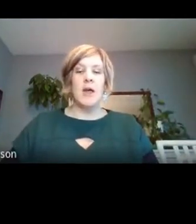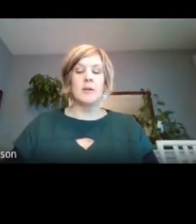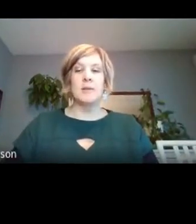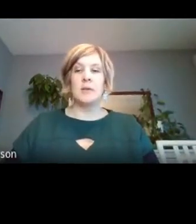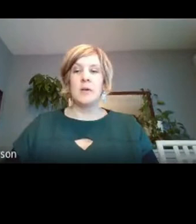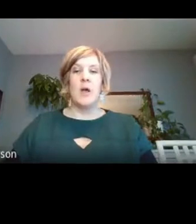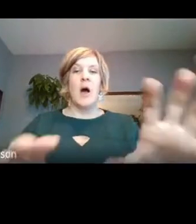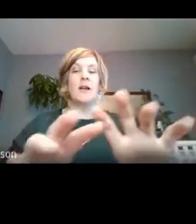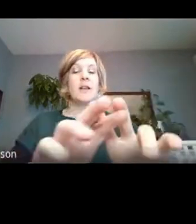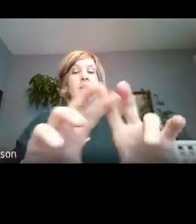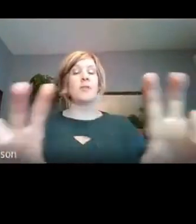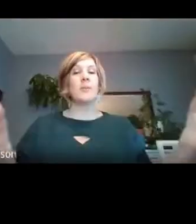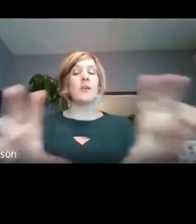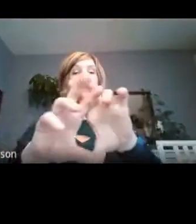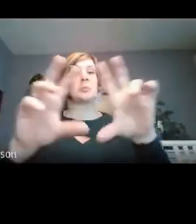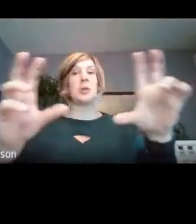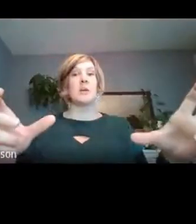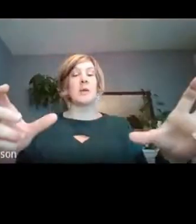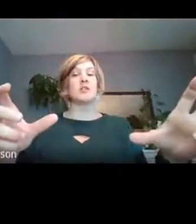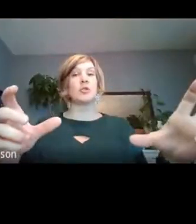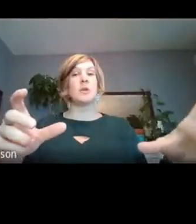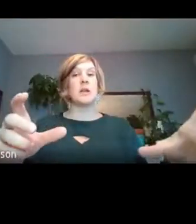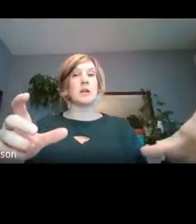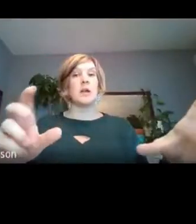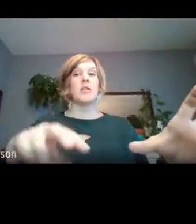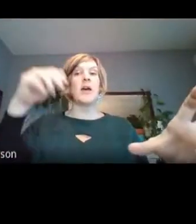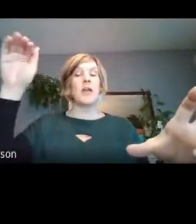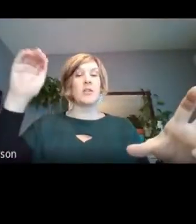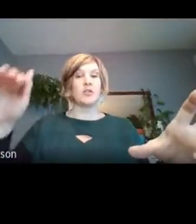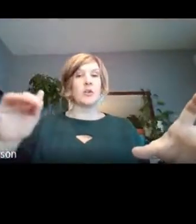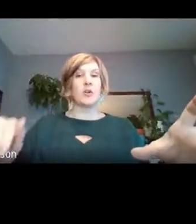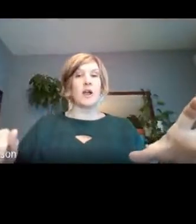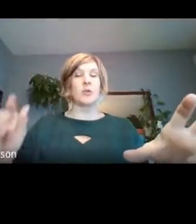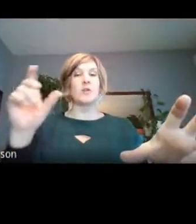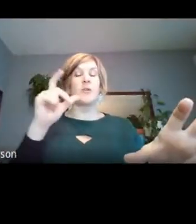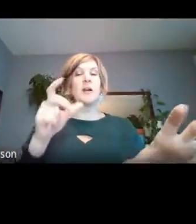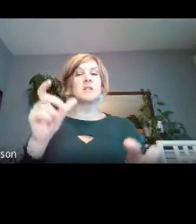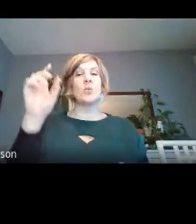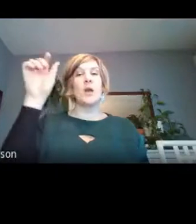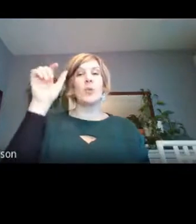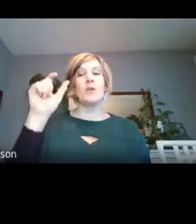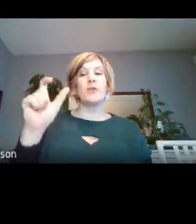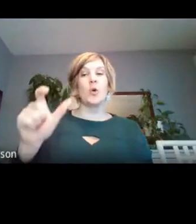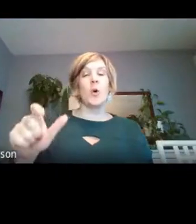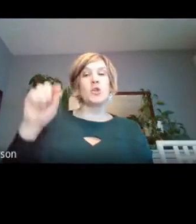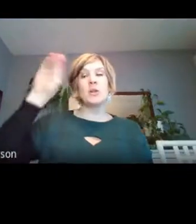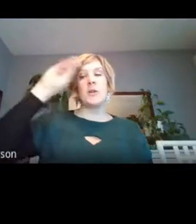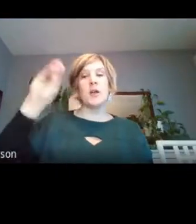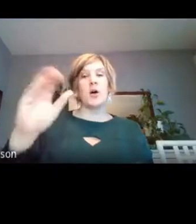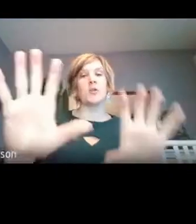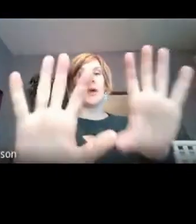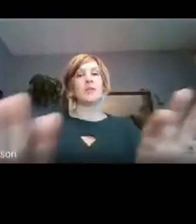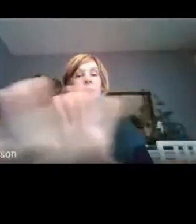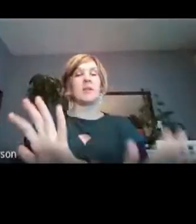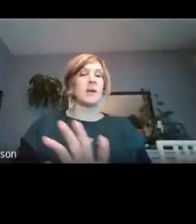go yes i could even have something displayed on my screen that then the students are answering so if i didn't want to write full questions